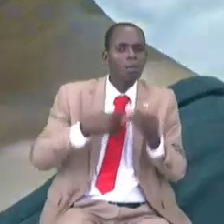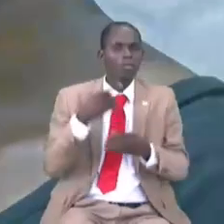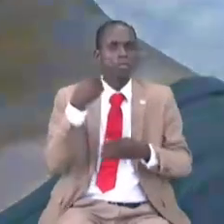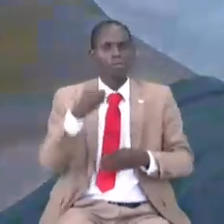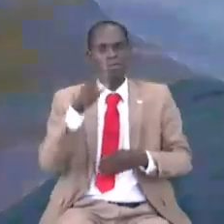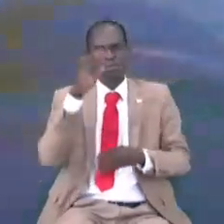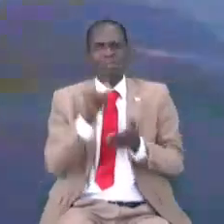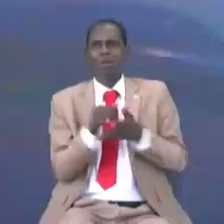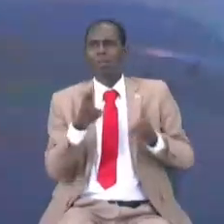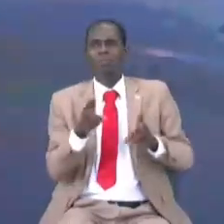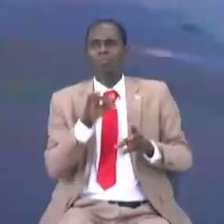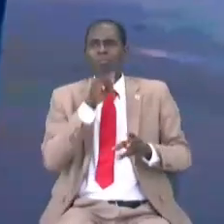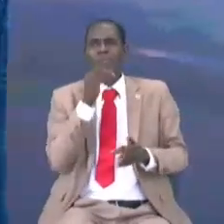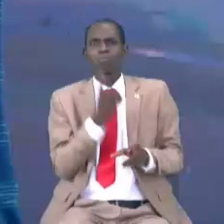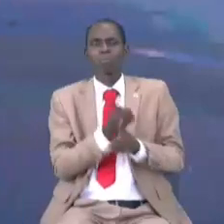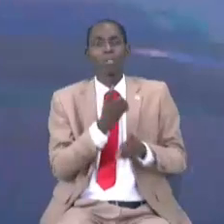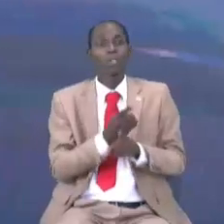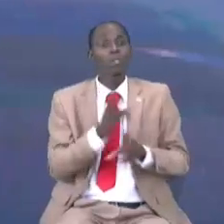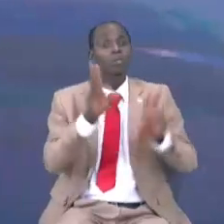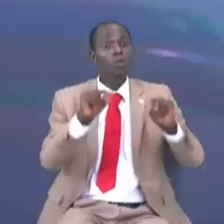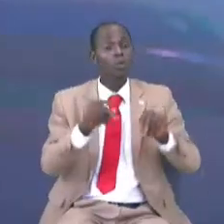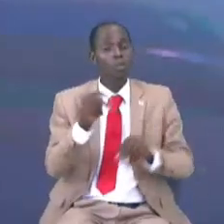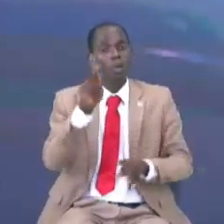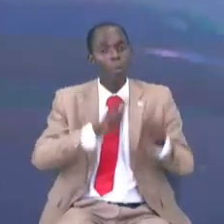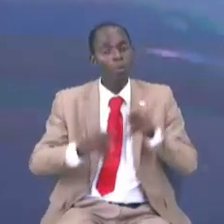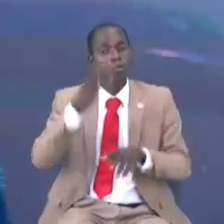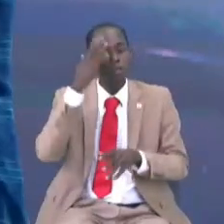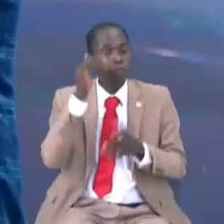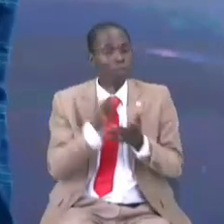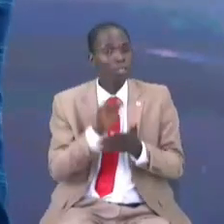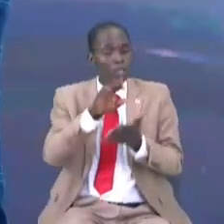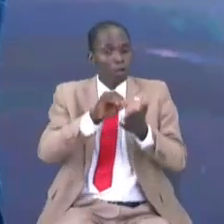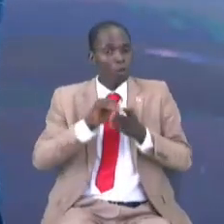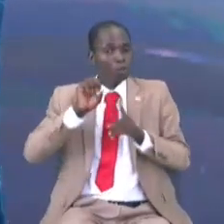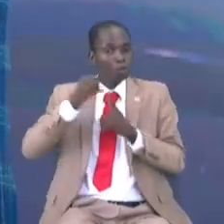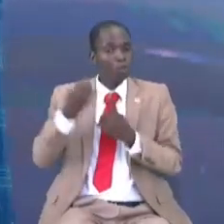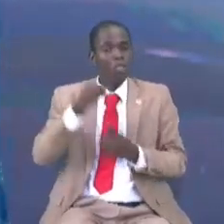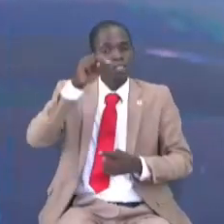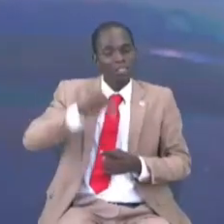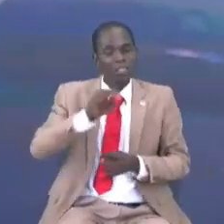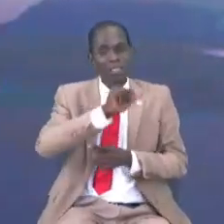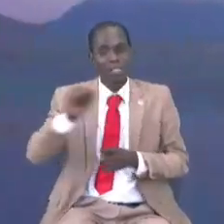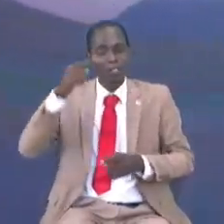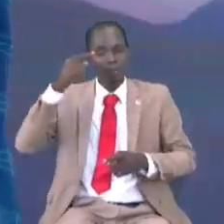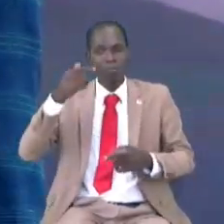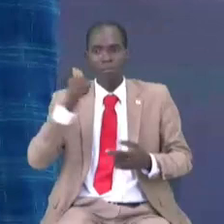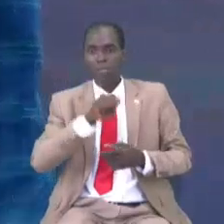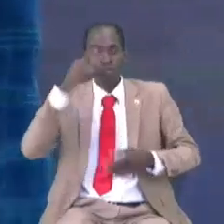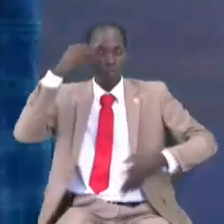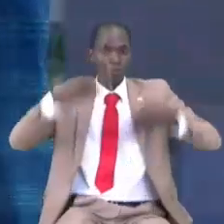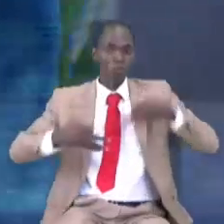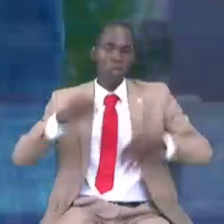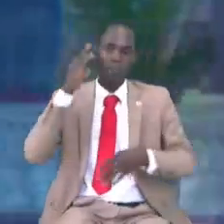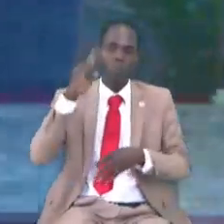demanded such a preaching that they had no opposition at all. If Nineveh repented out of